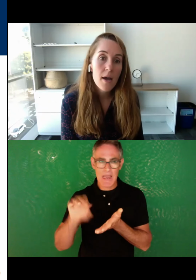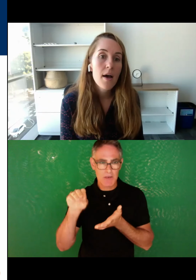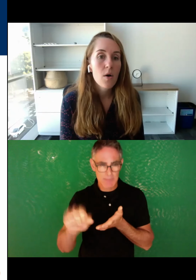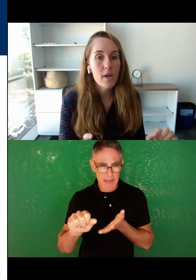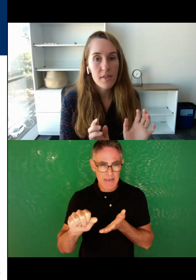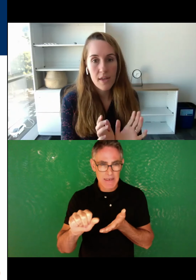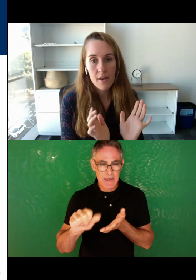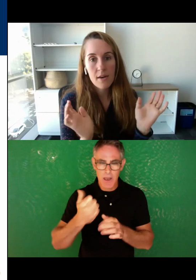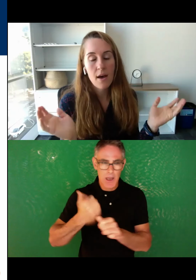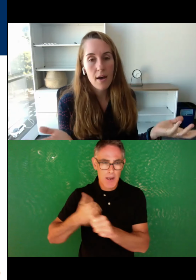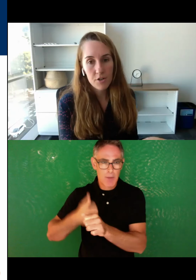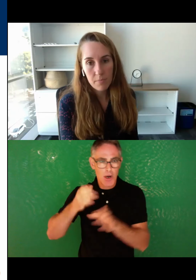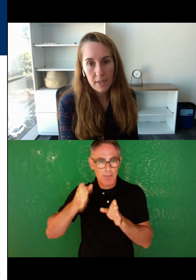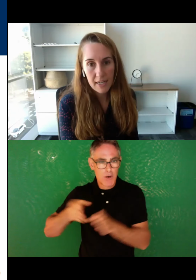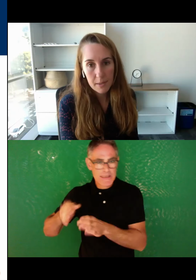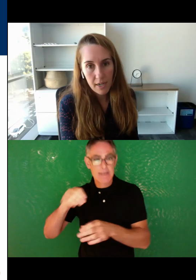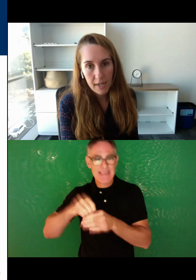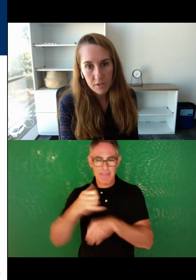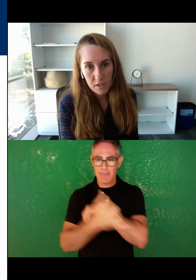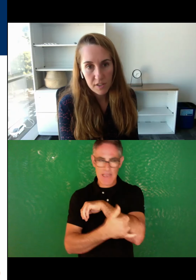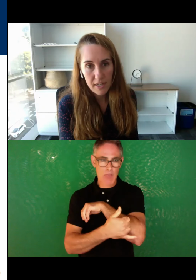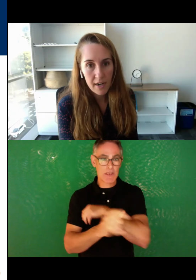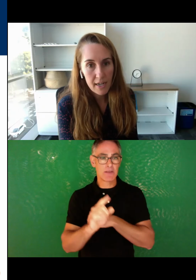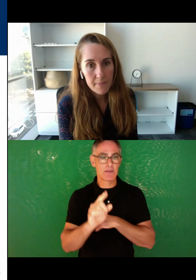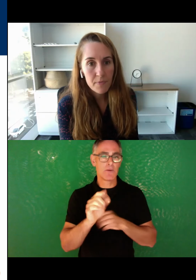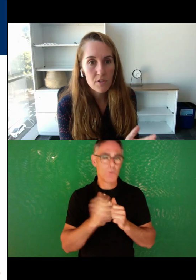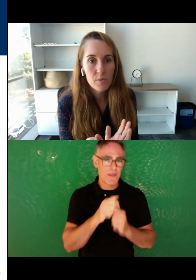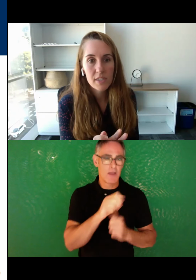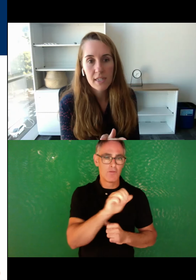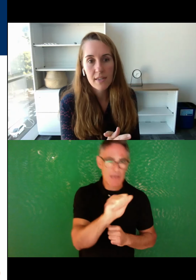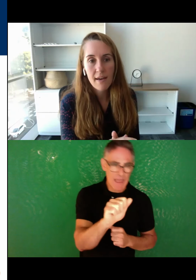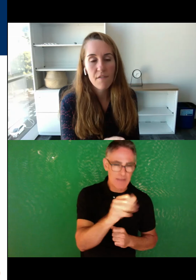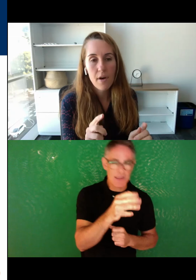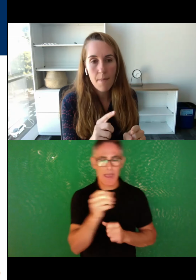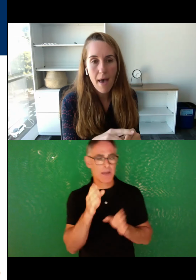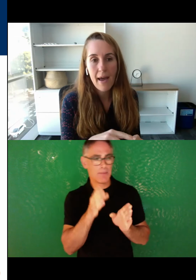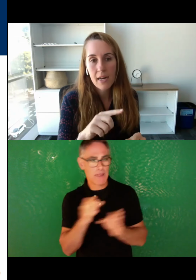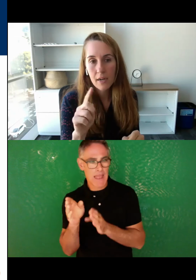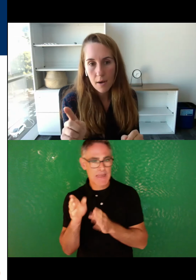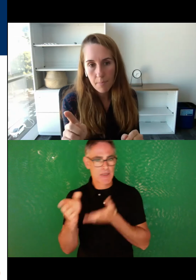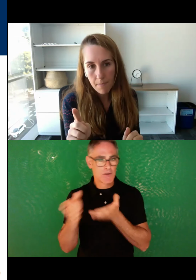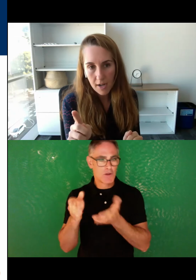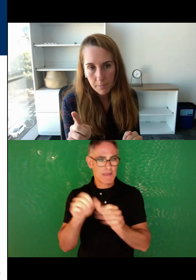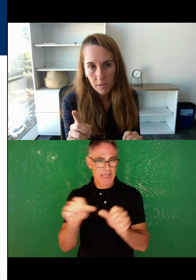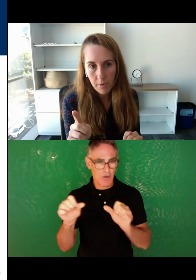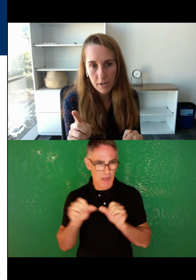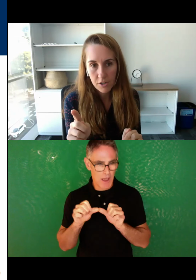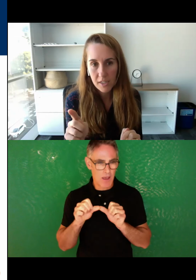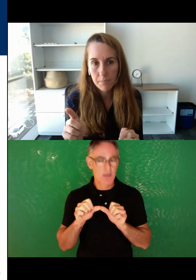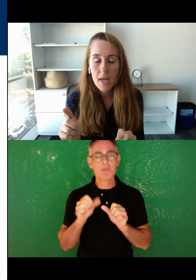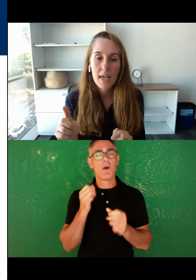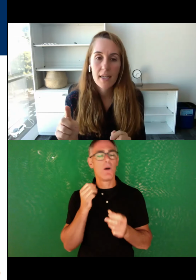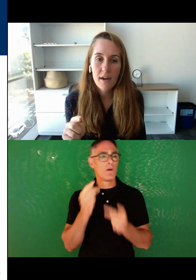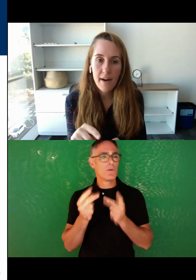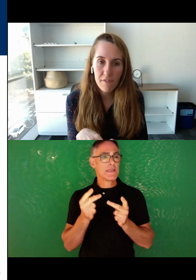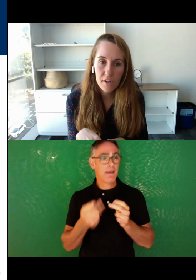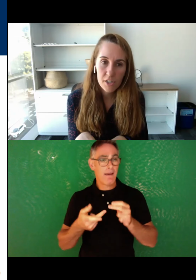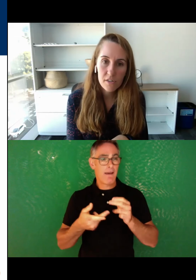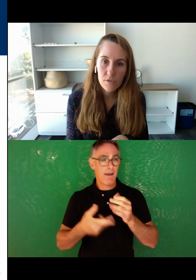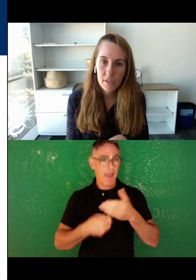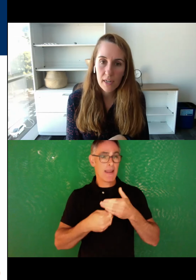counties within AAA's planning and service area. So we see that adding a hospital partnership is